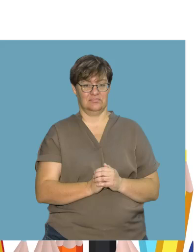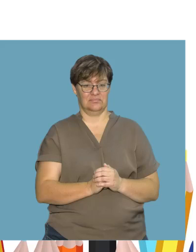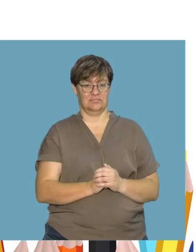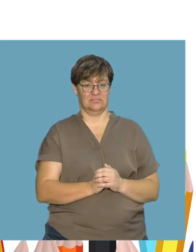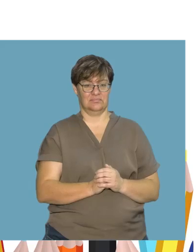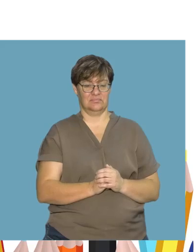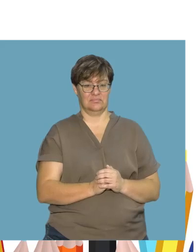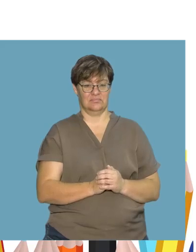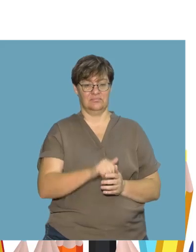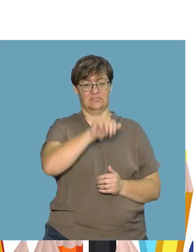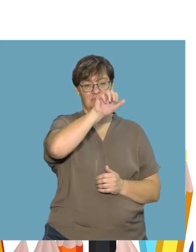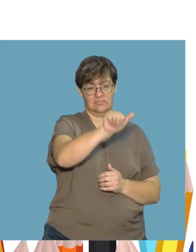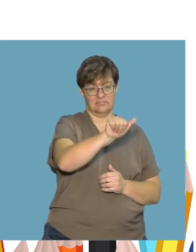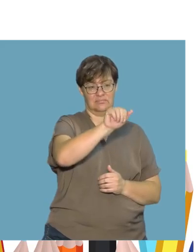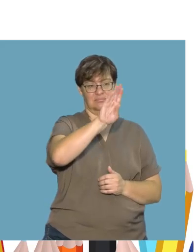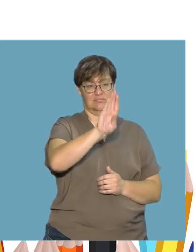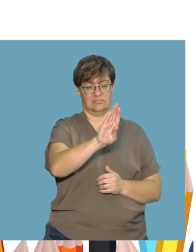About.